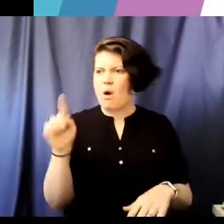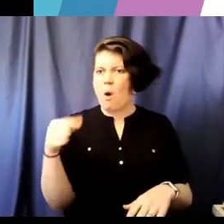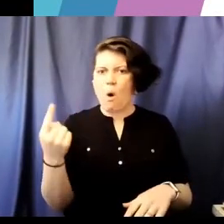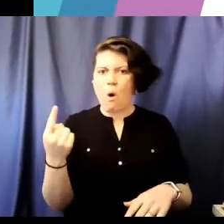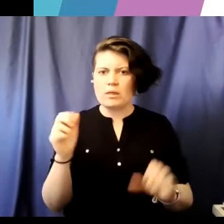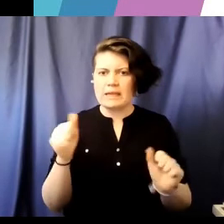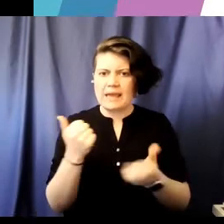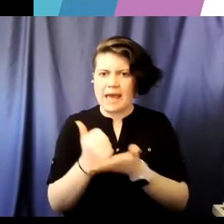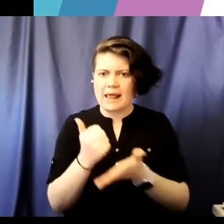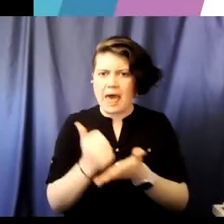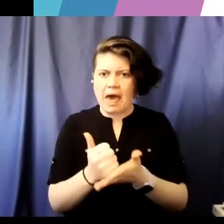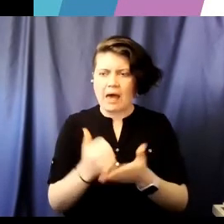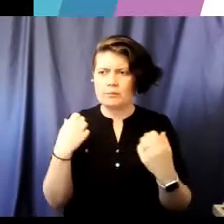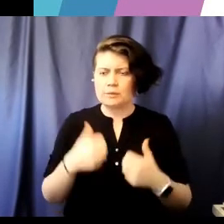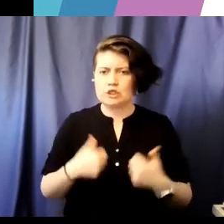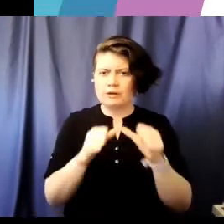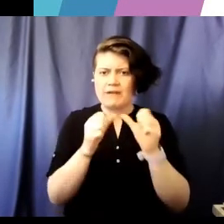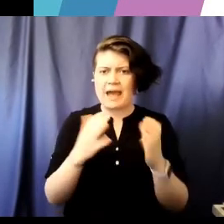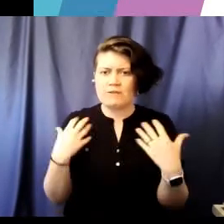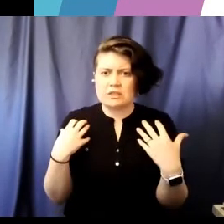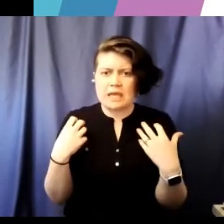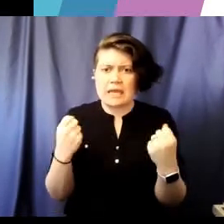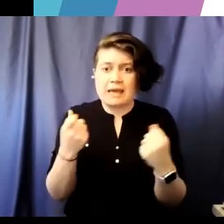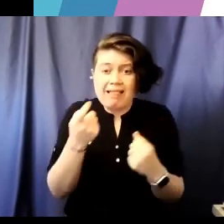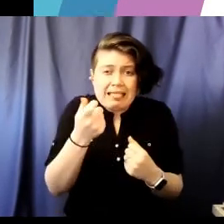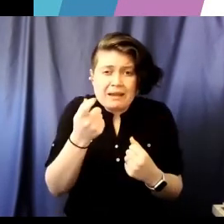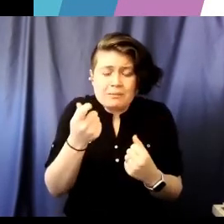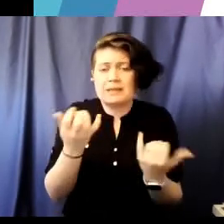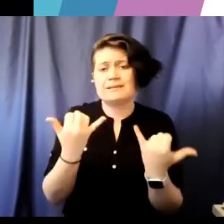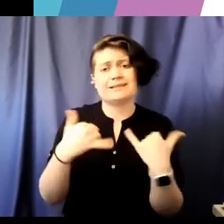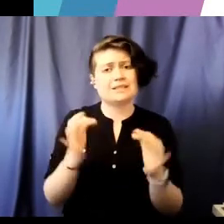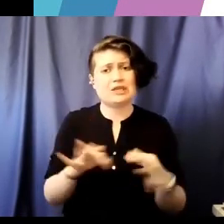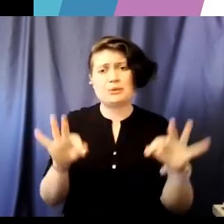to help survivors heal a little bit, they're worth doing.